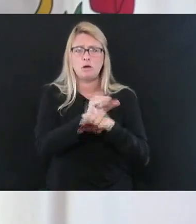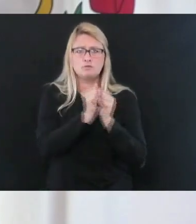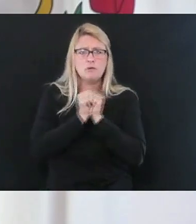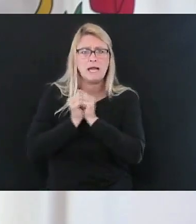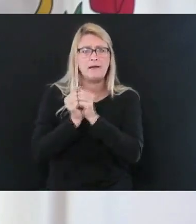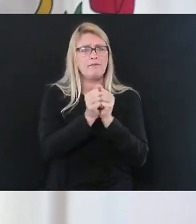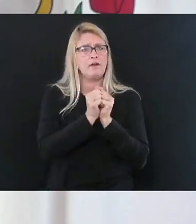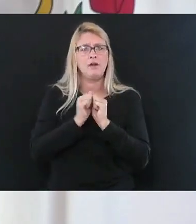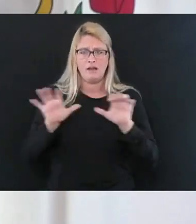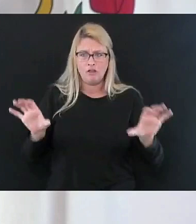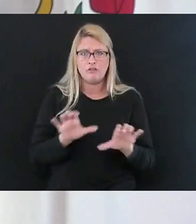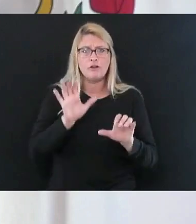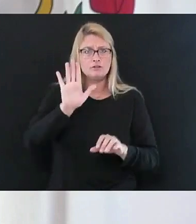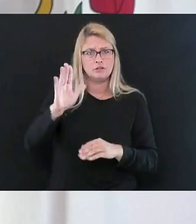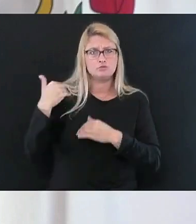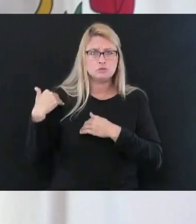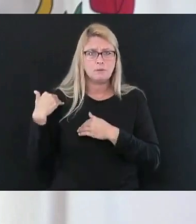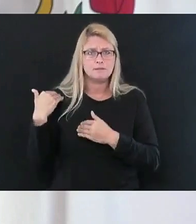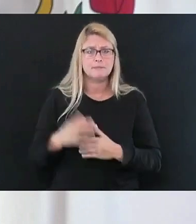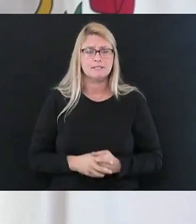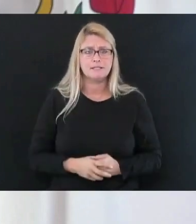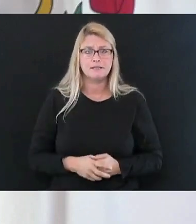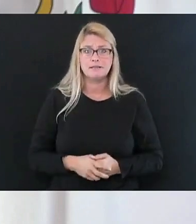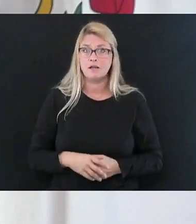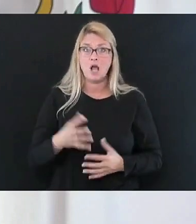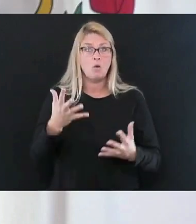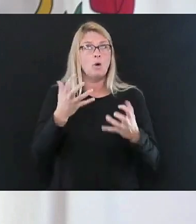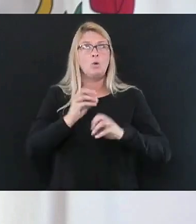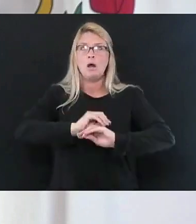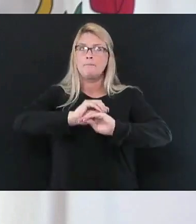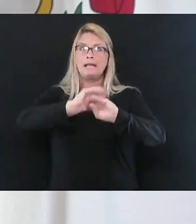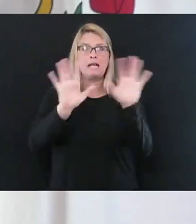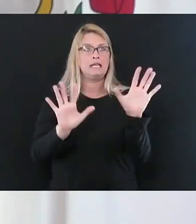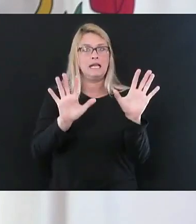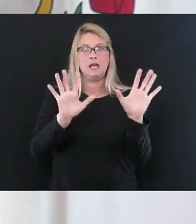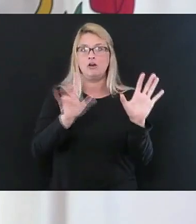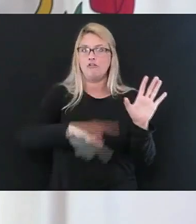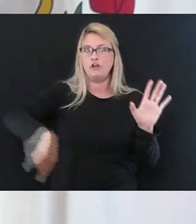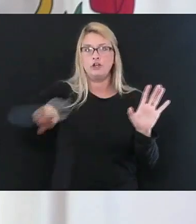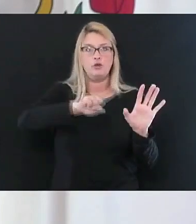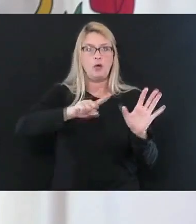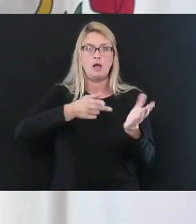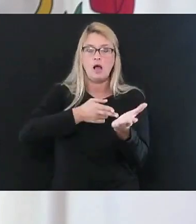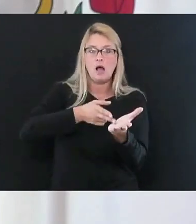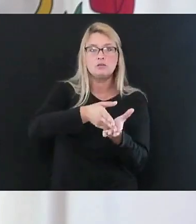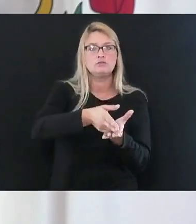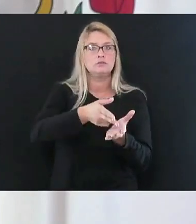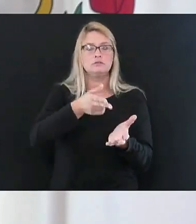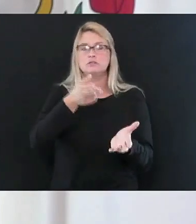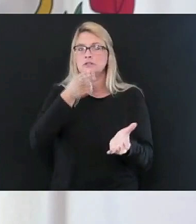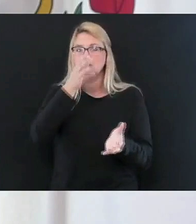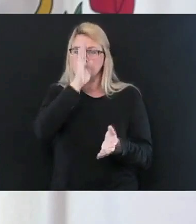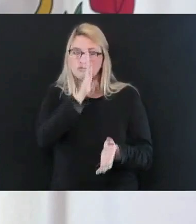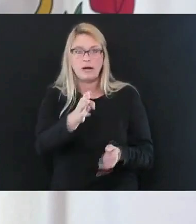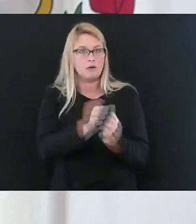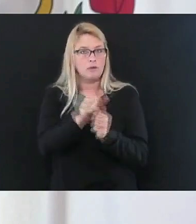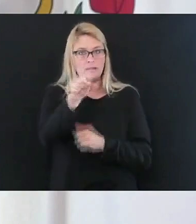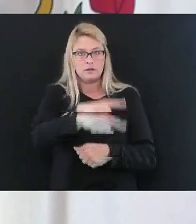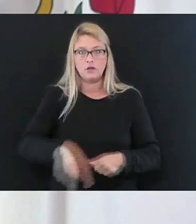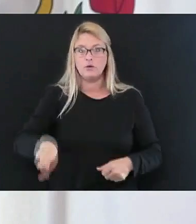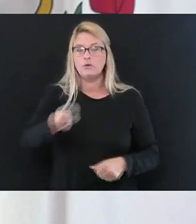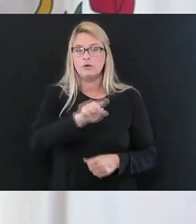see every single thing, because I want everything out on the table where everybody's looking and everybody's